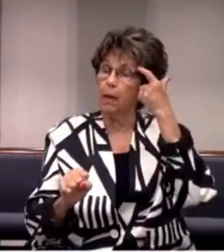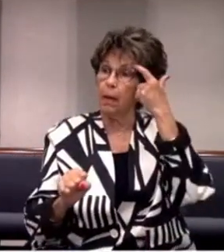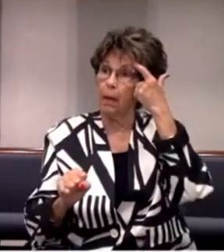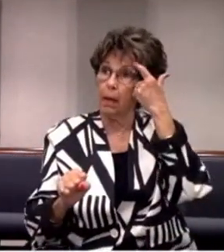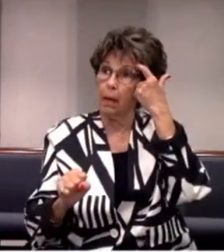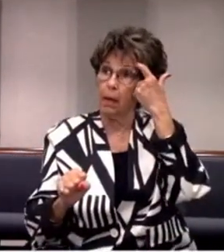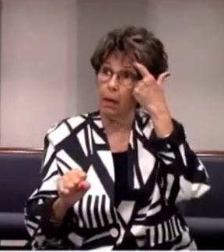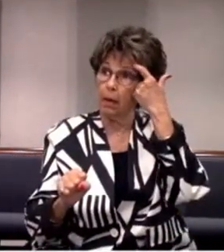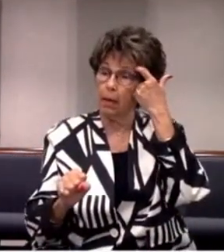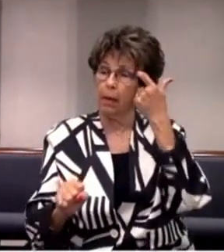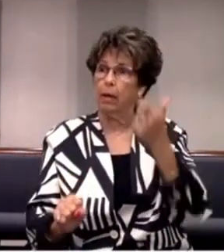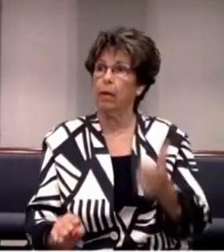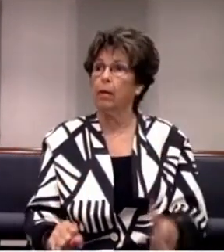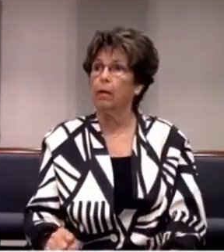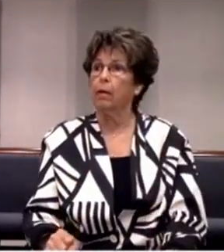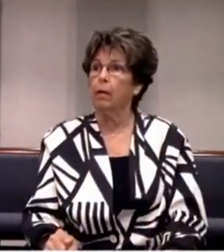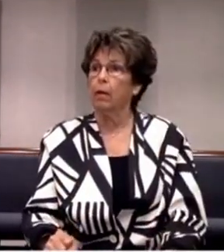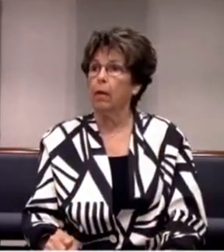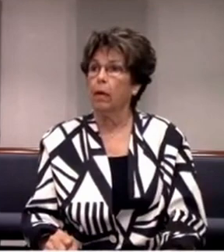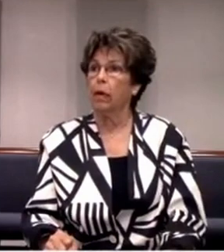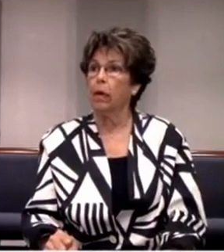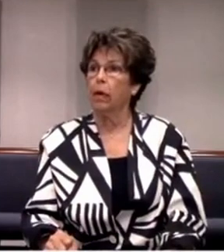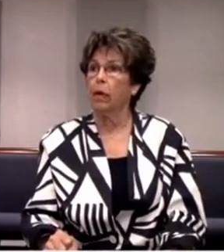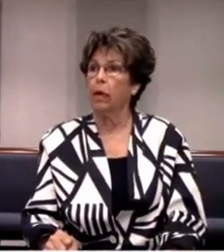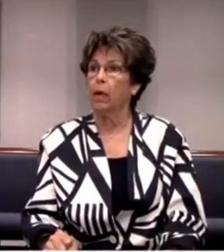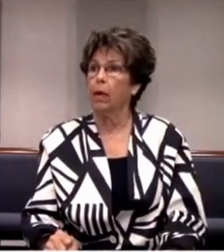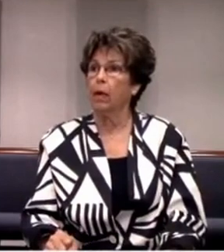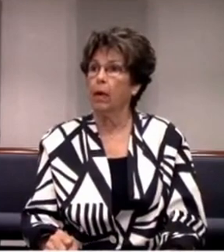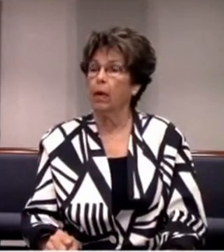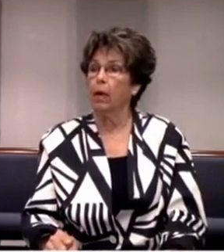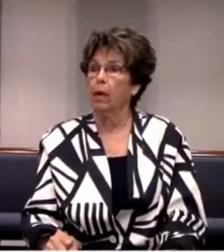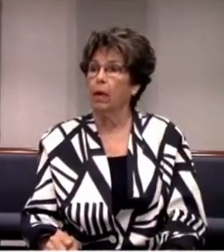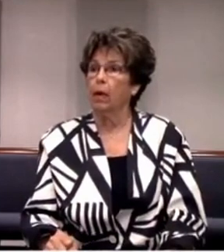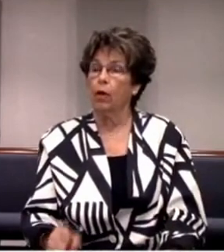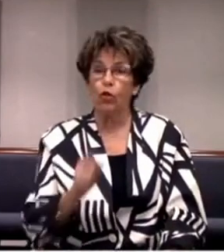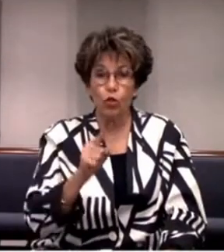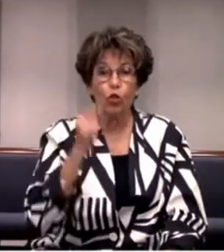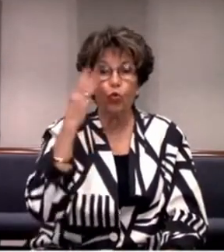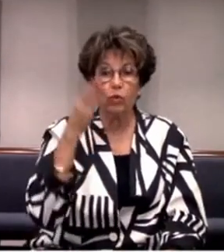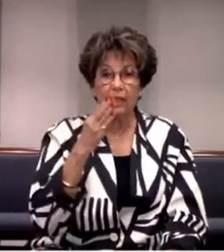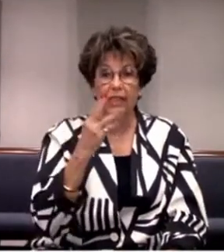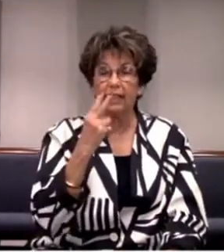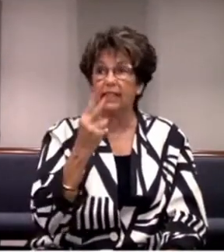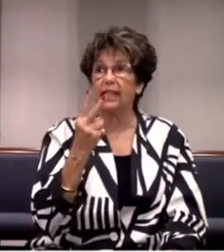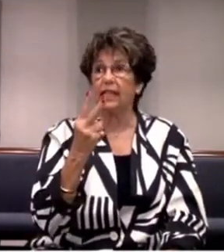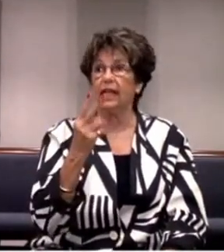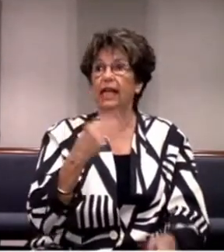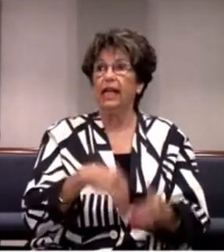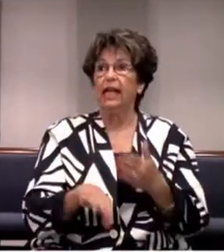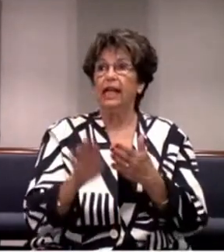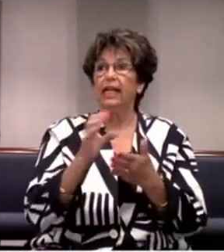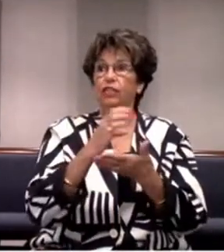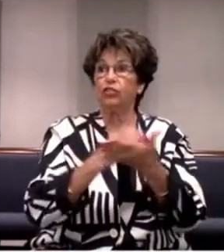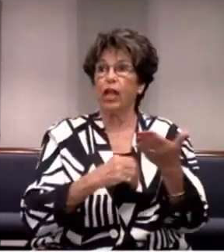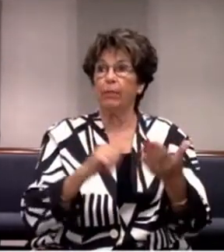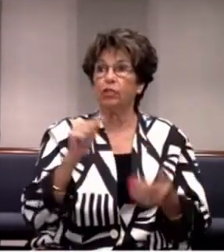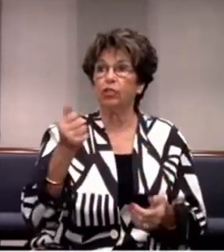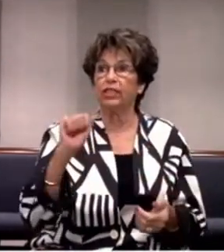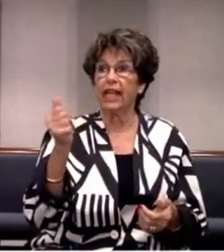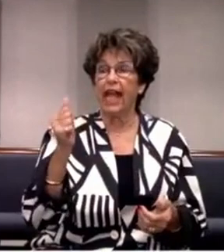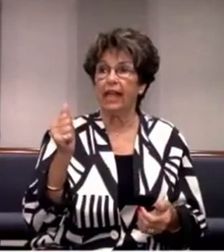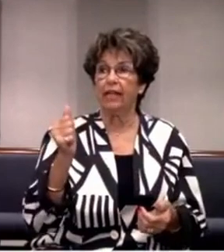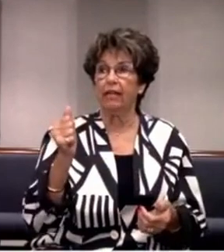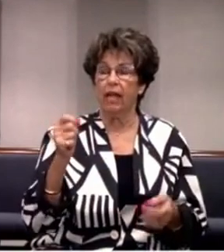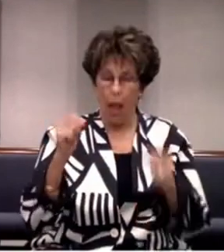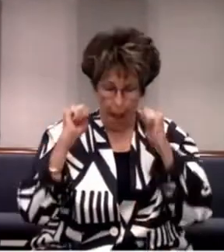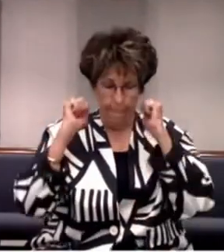44 to 48 of chapter number 10, you will see that immediately they